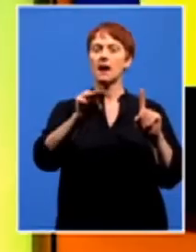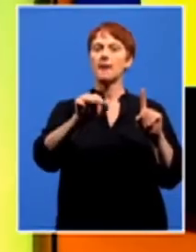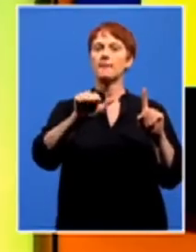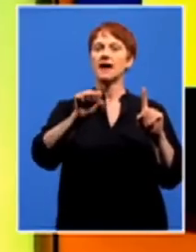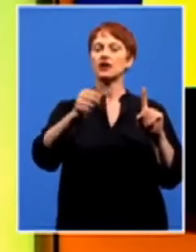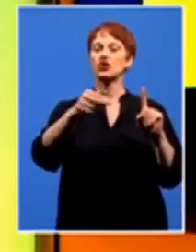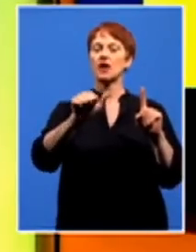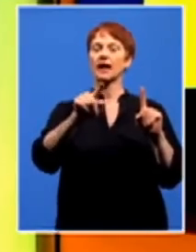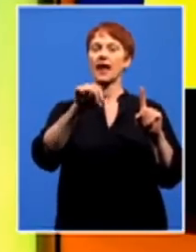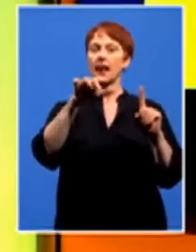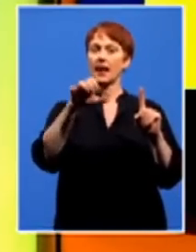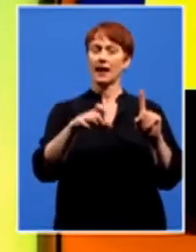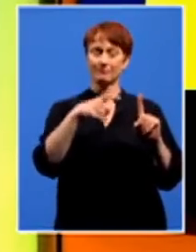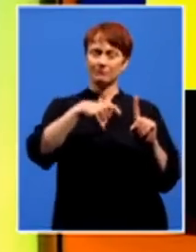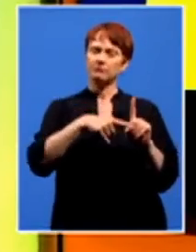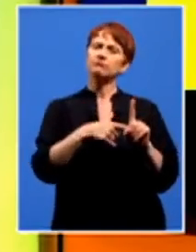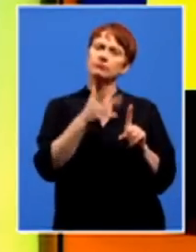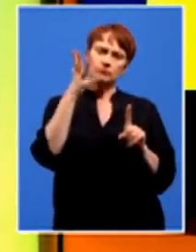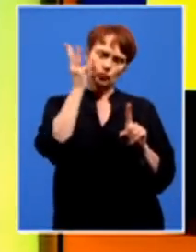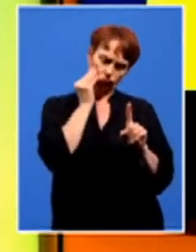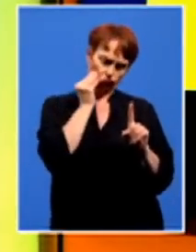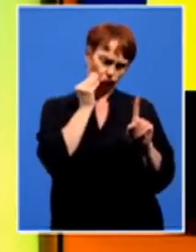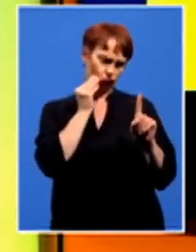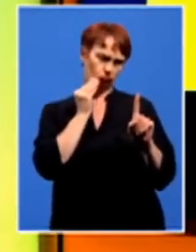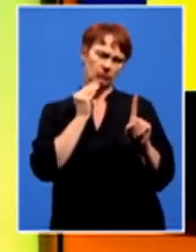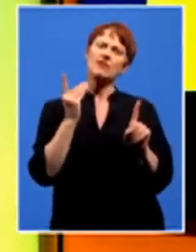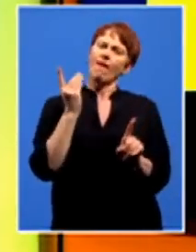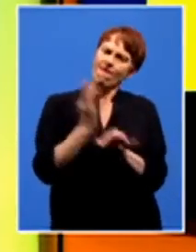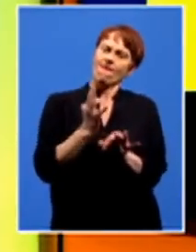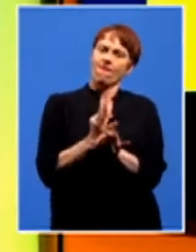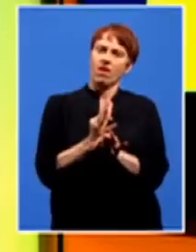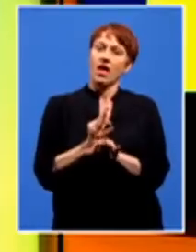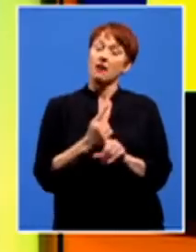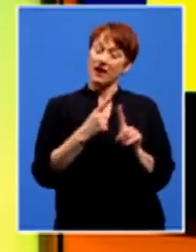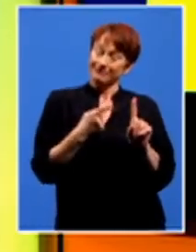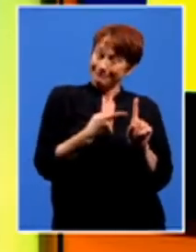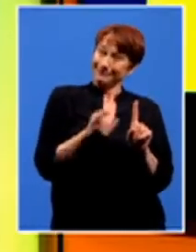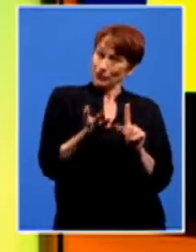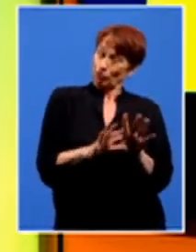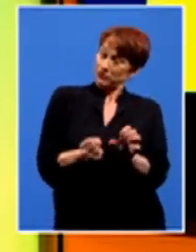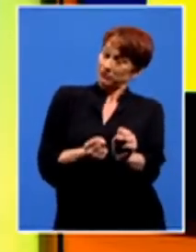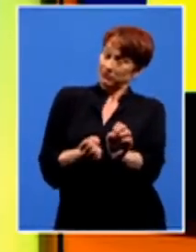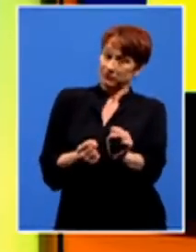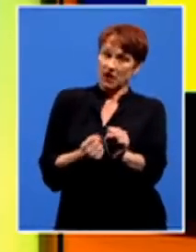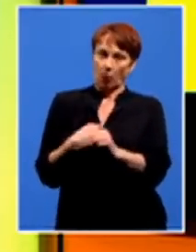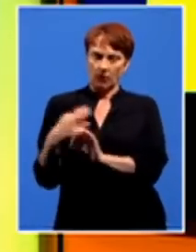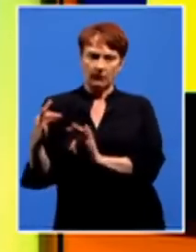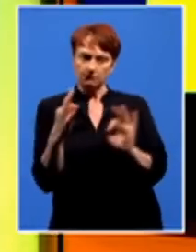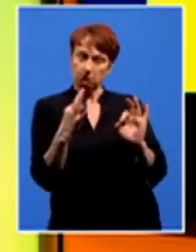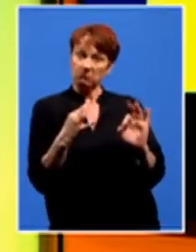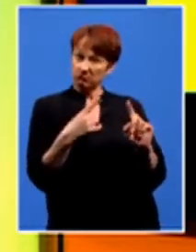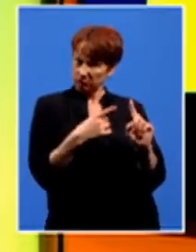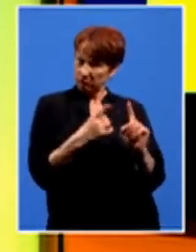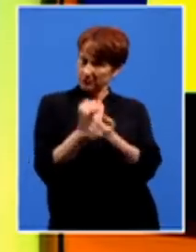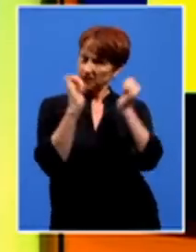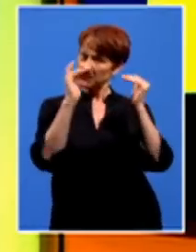in that village, and Jamison's story is whether or not democracy has developed and delivered for